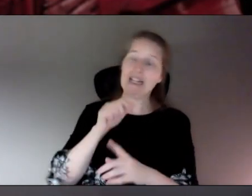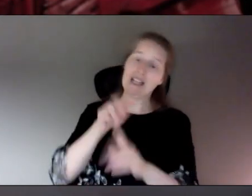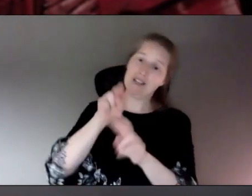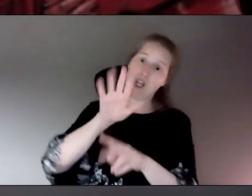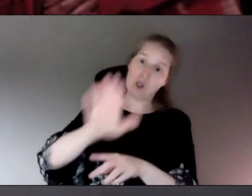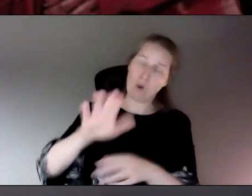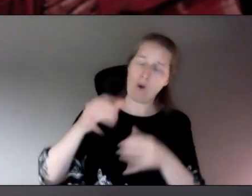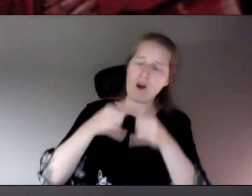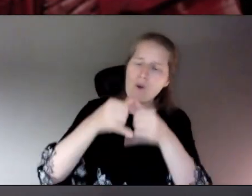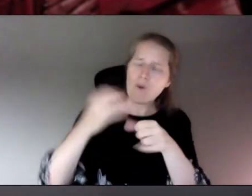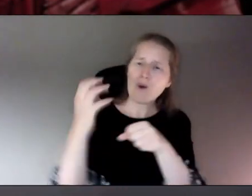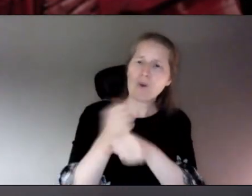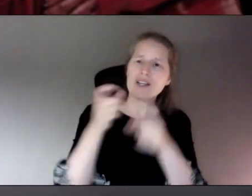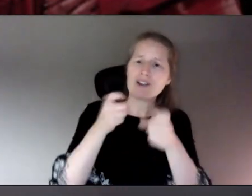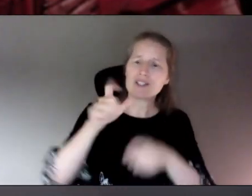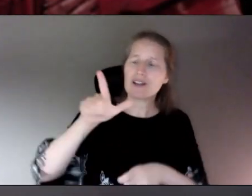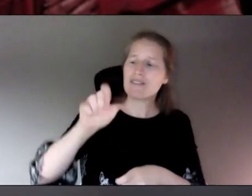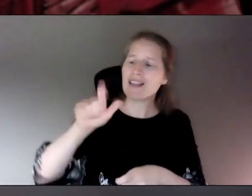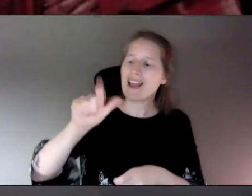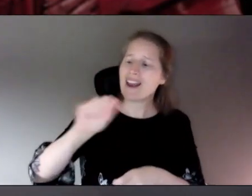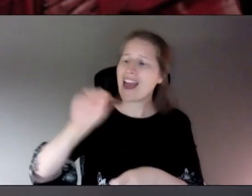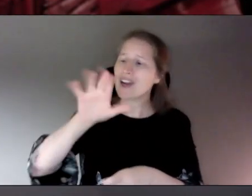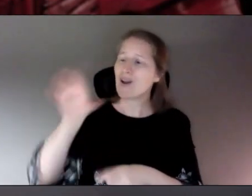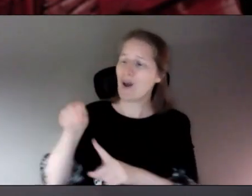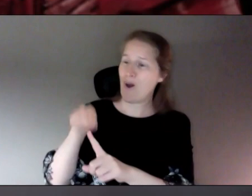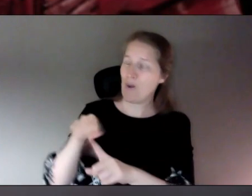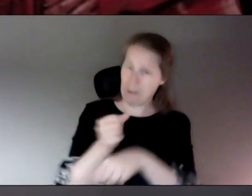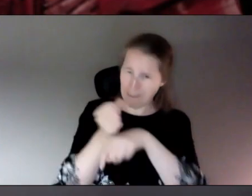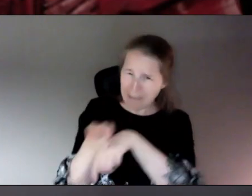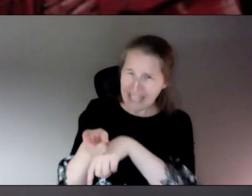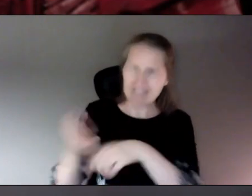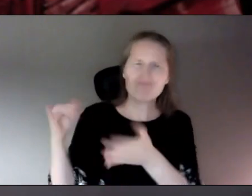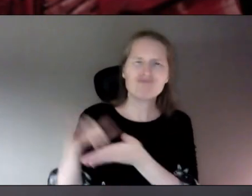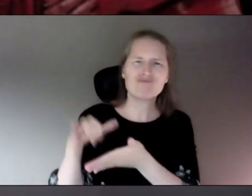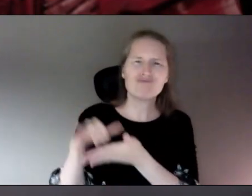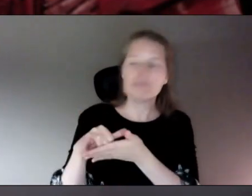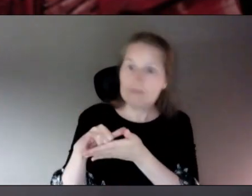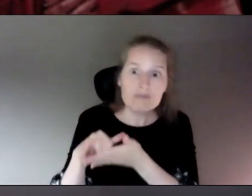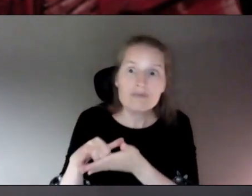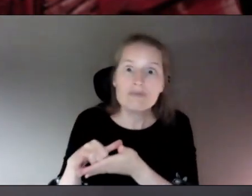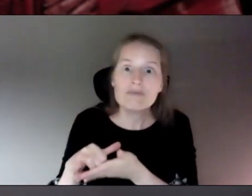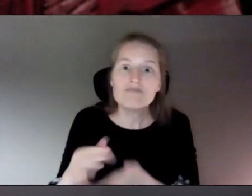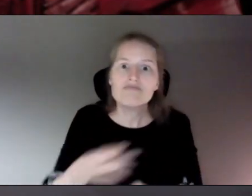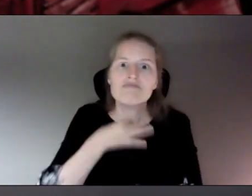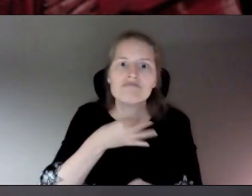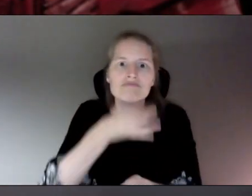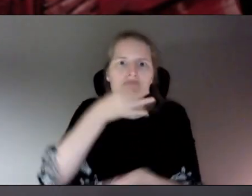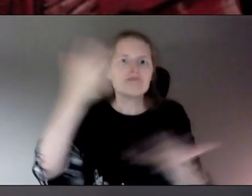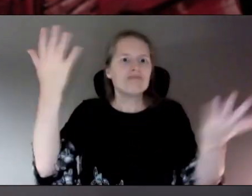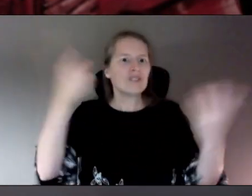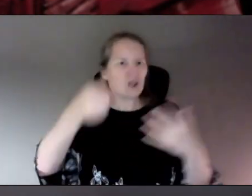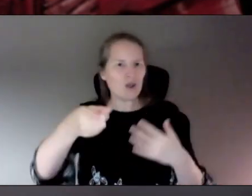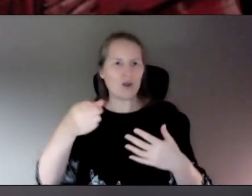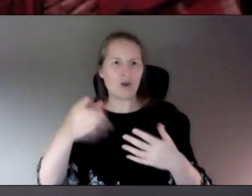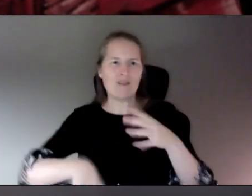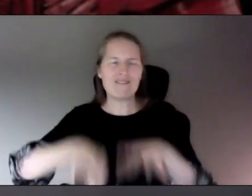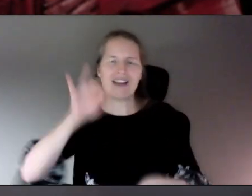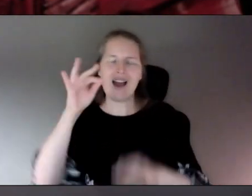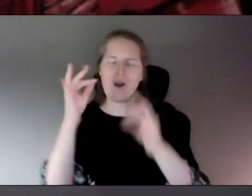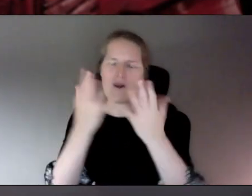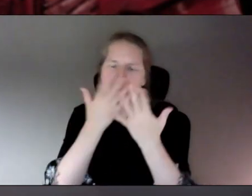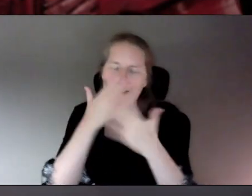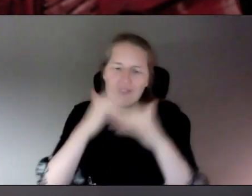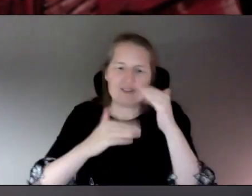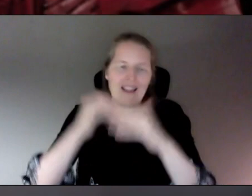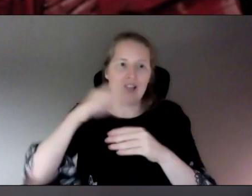award-winning direction of Layla & Co., and yet somehow you discovered colors and layers in My Dr. Livingston that I didn't even know